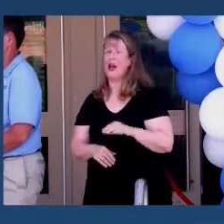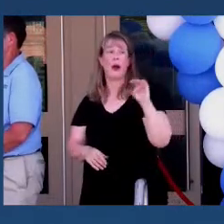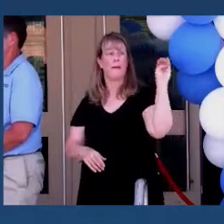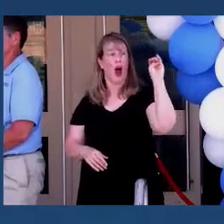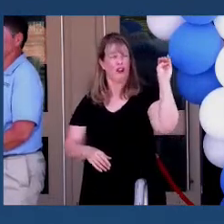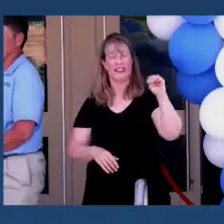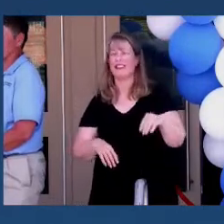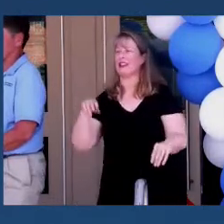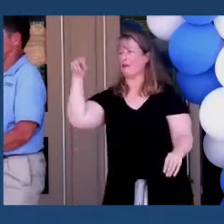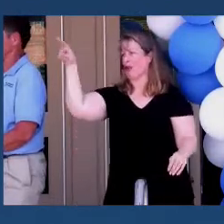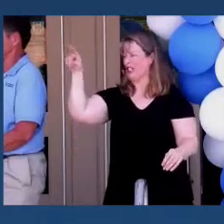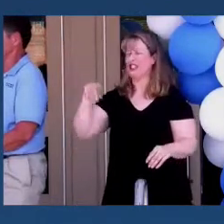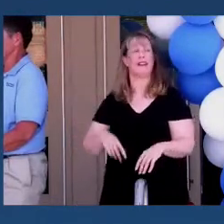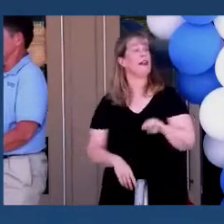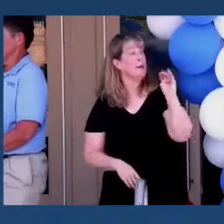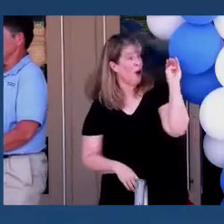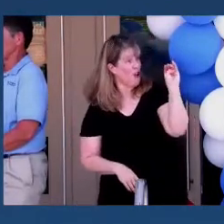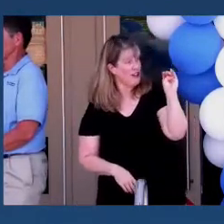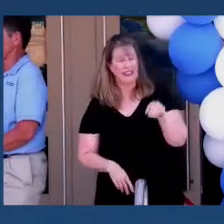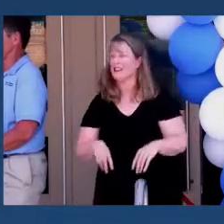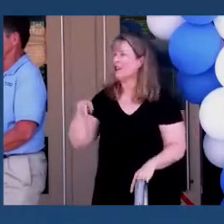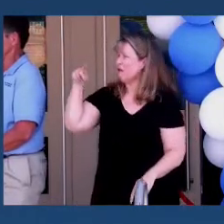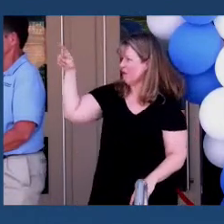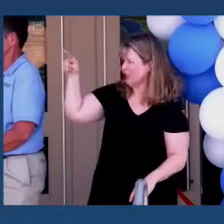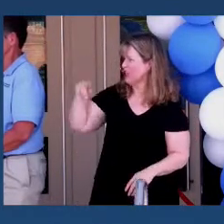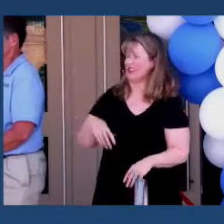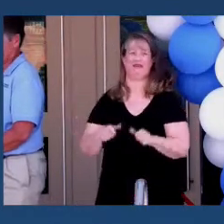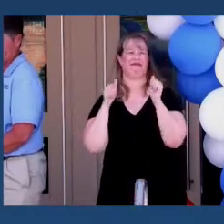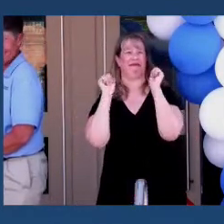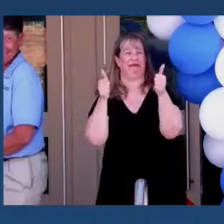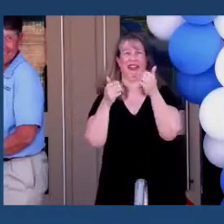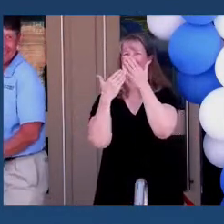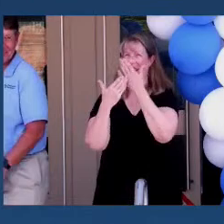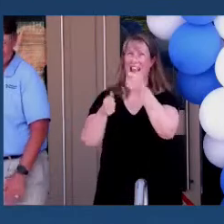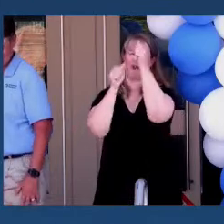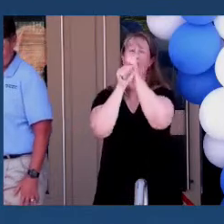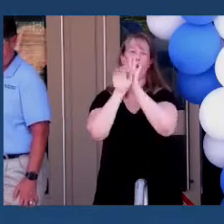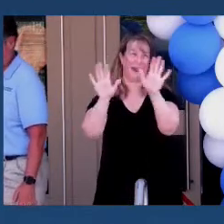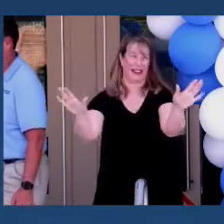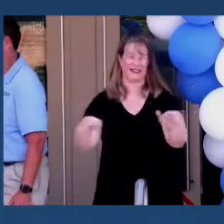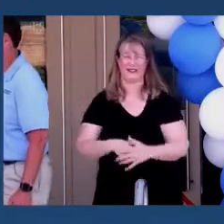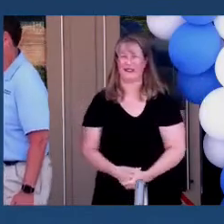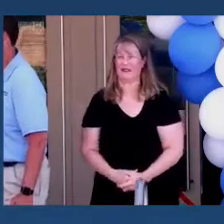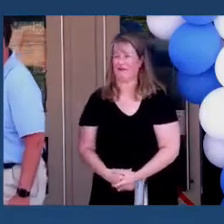Maurice? Pritchett. Maurice? Pritchett. Thank you. God bless.